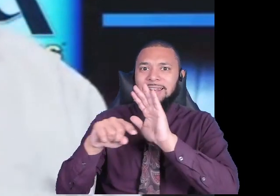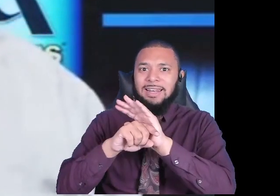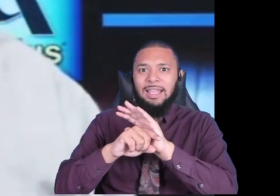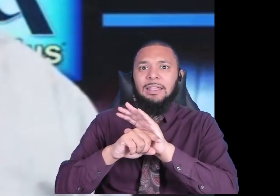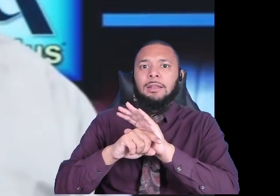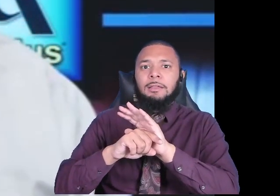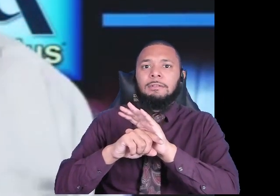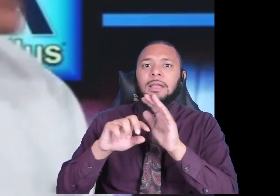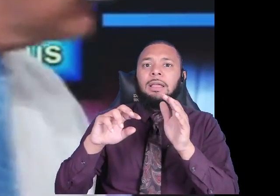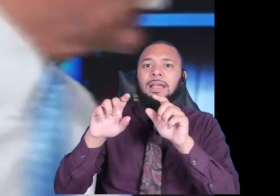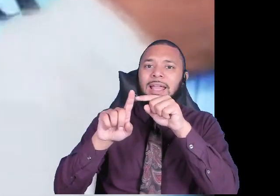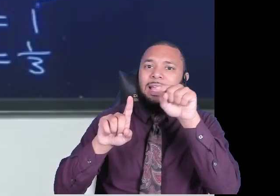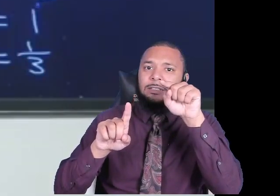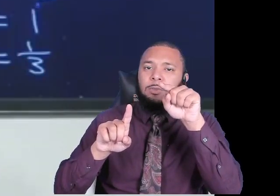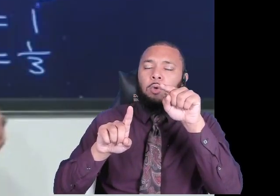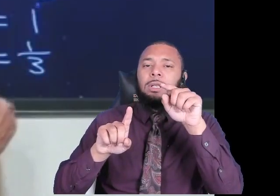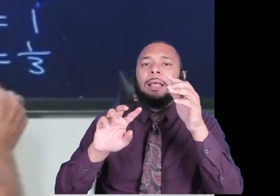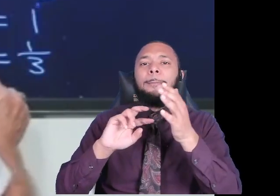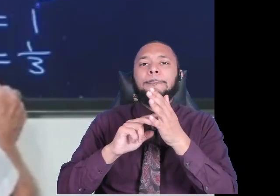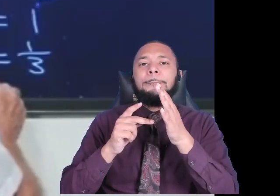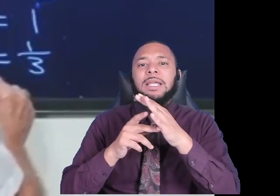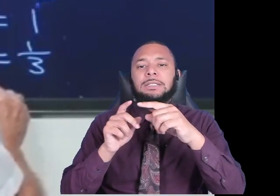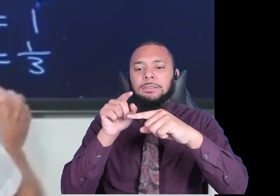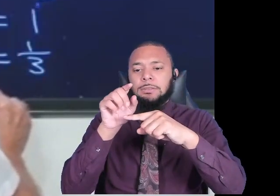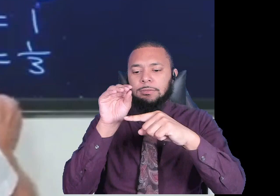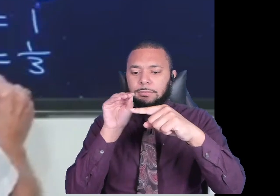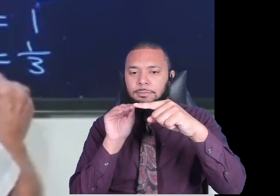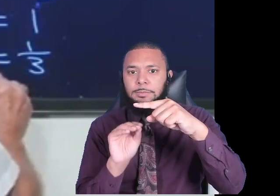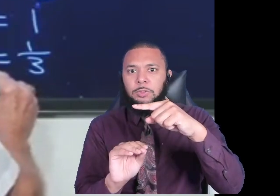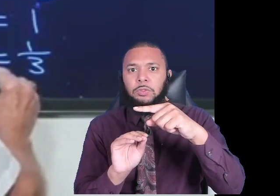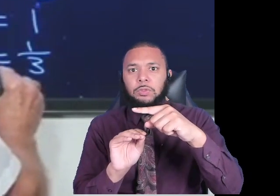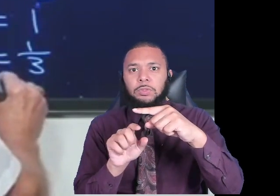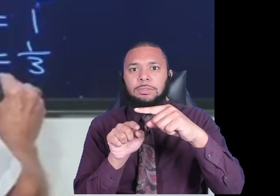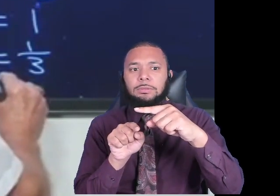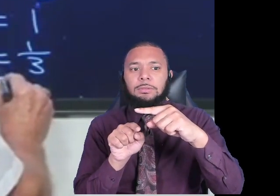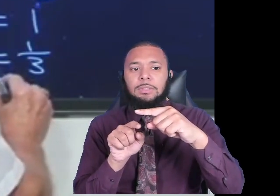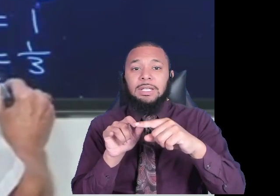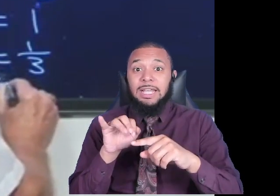over 3. And if I do it again,